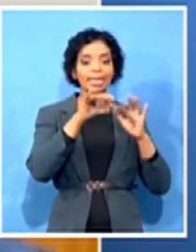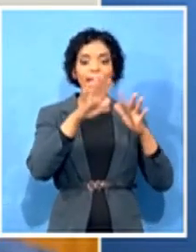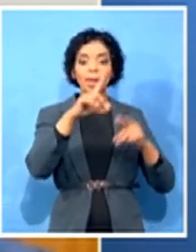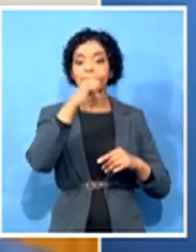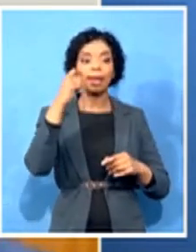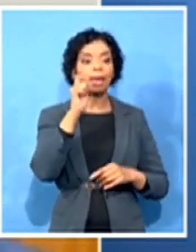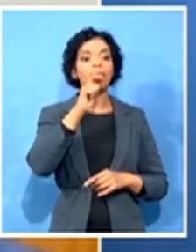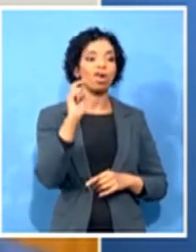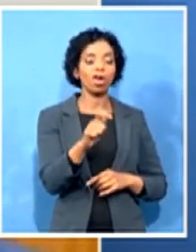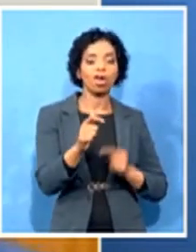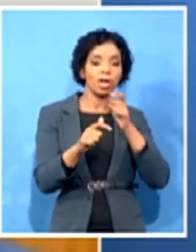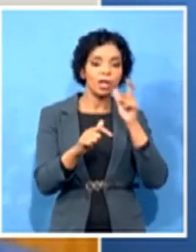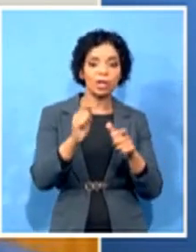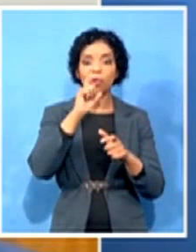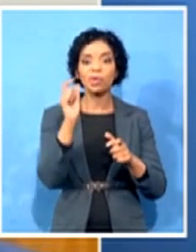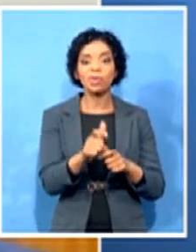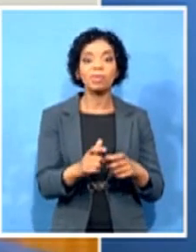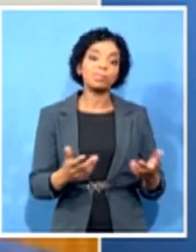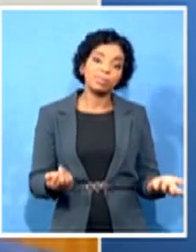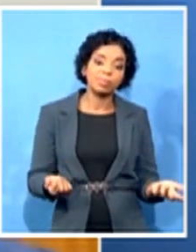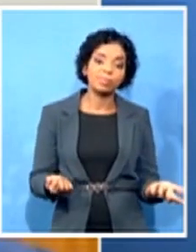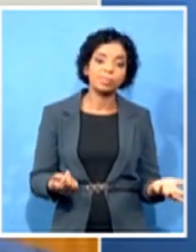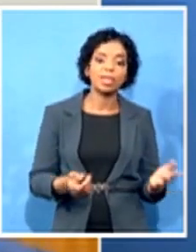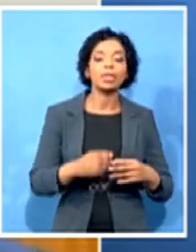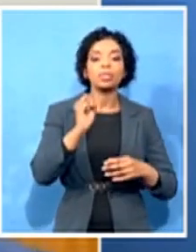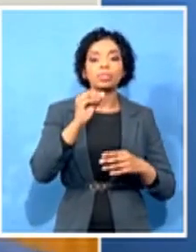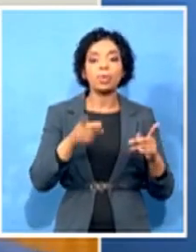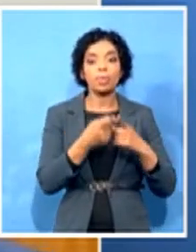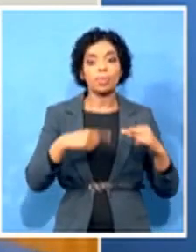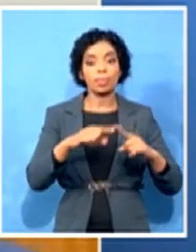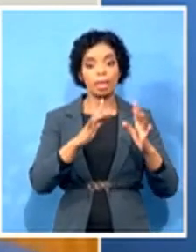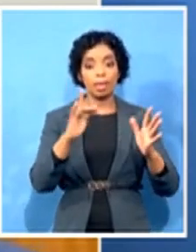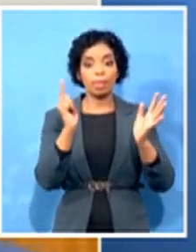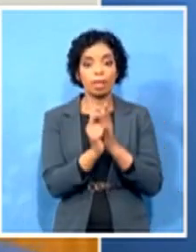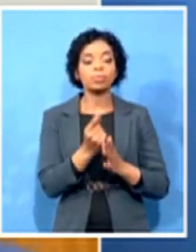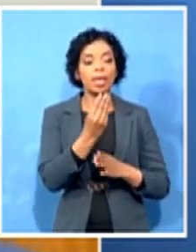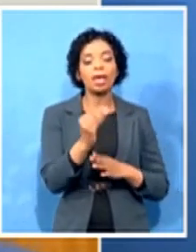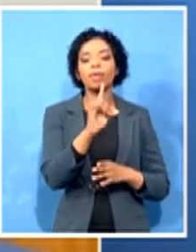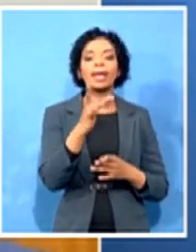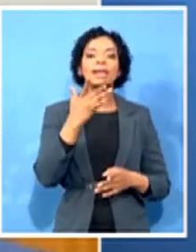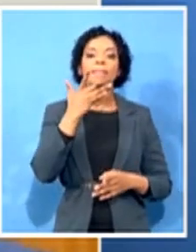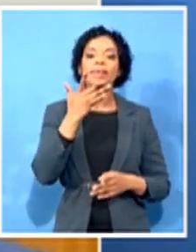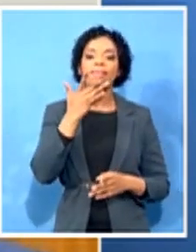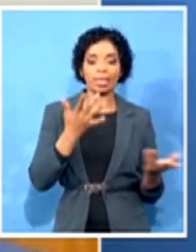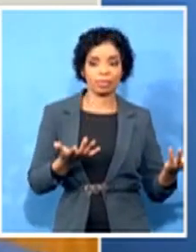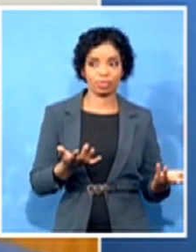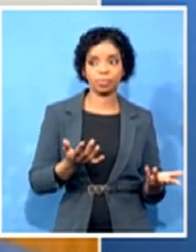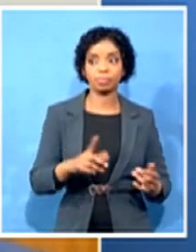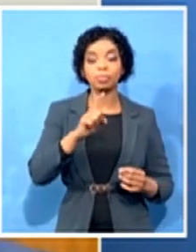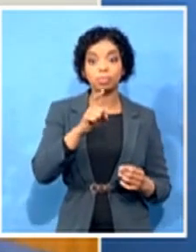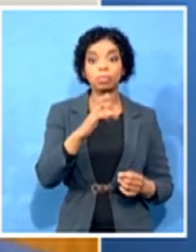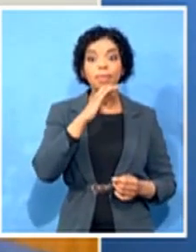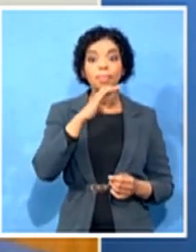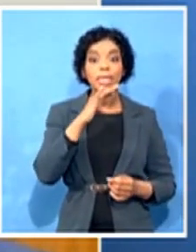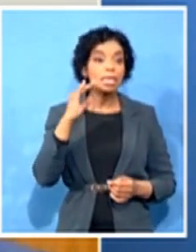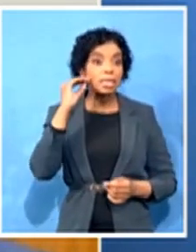principles of privilege, confidentiality, and privacy. Right. So the moment a third party discloses information, confidentiality is lost. So